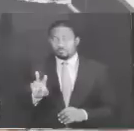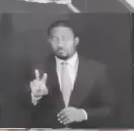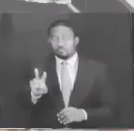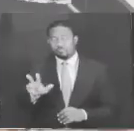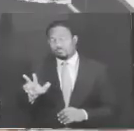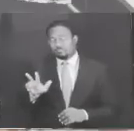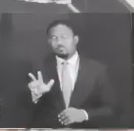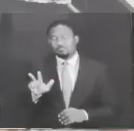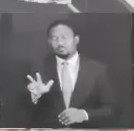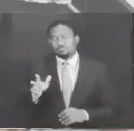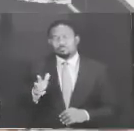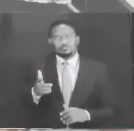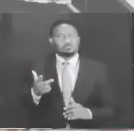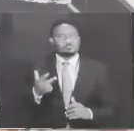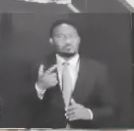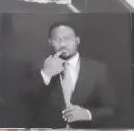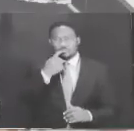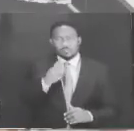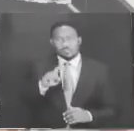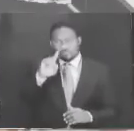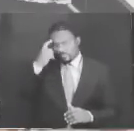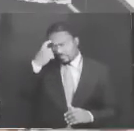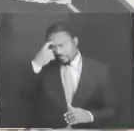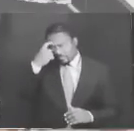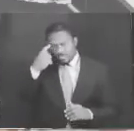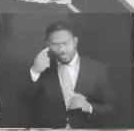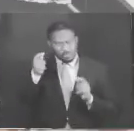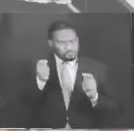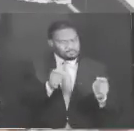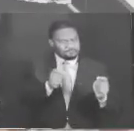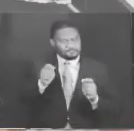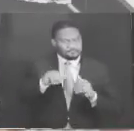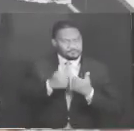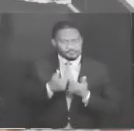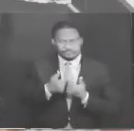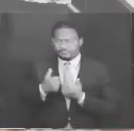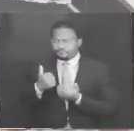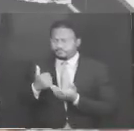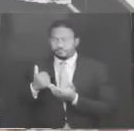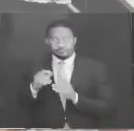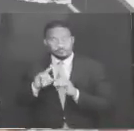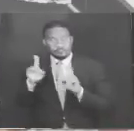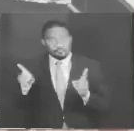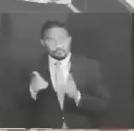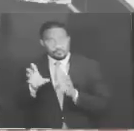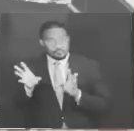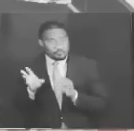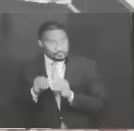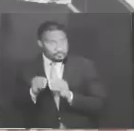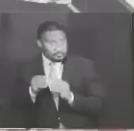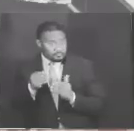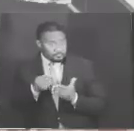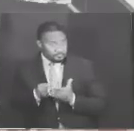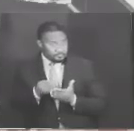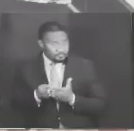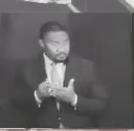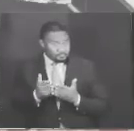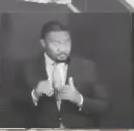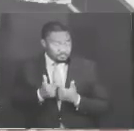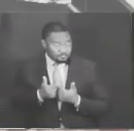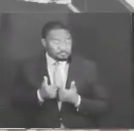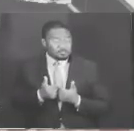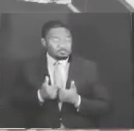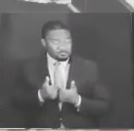of expenditure within the approved development budget of district assemblies that must be funded through the District Assembly Common